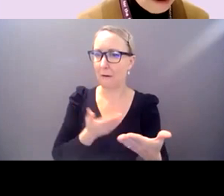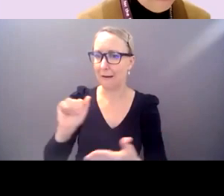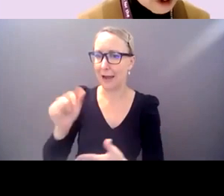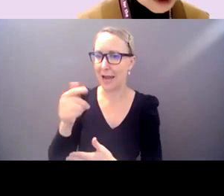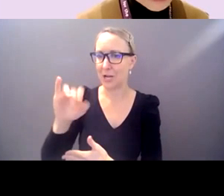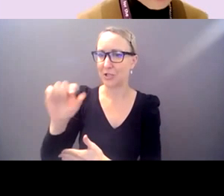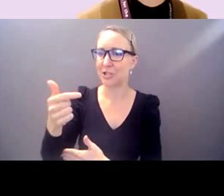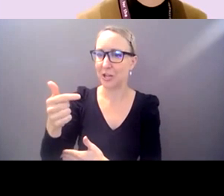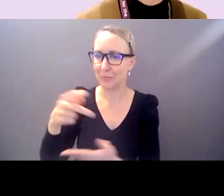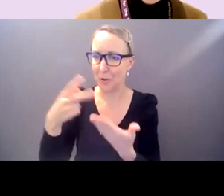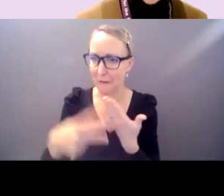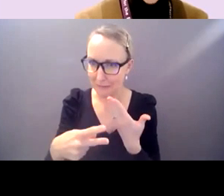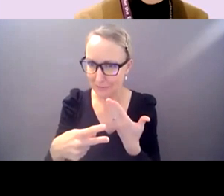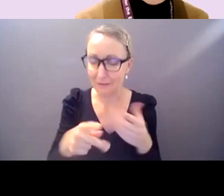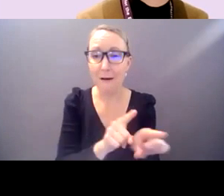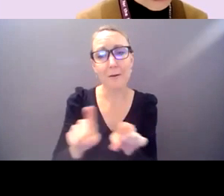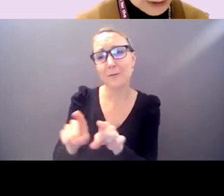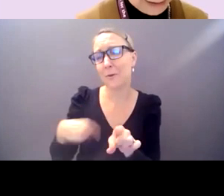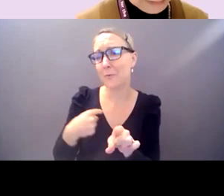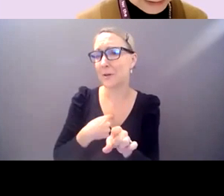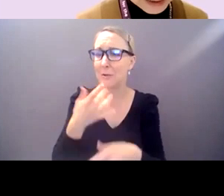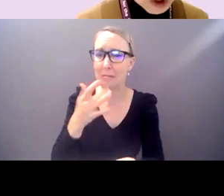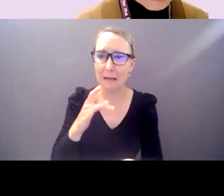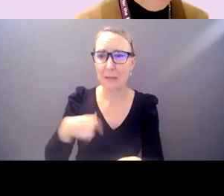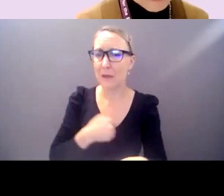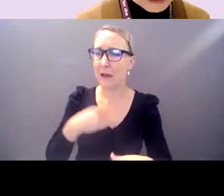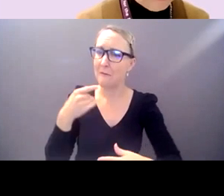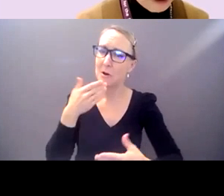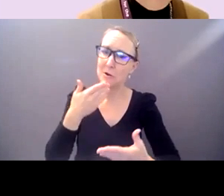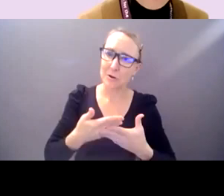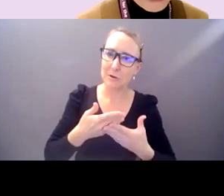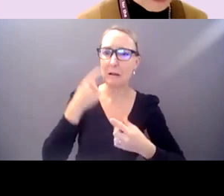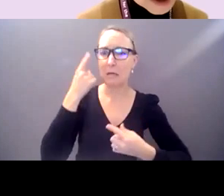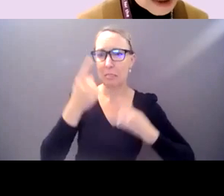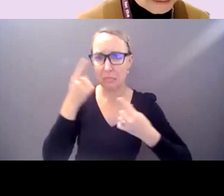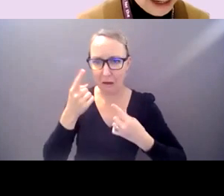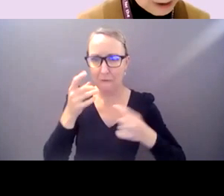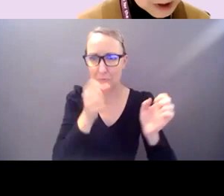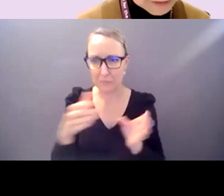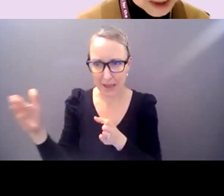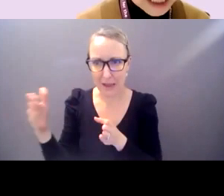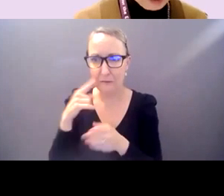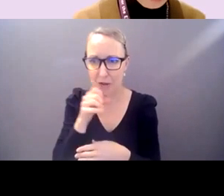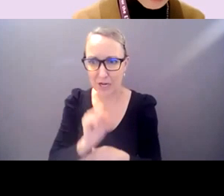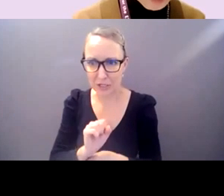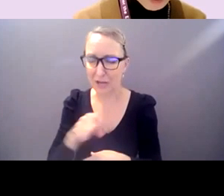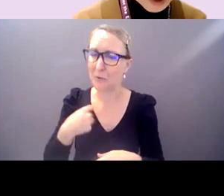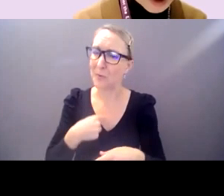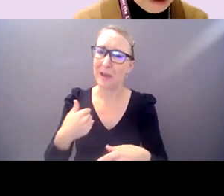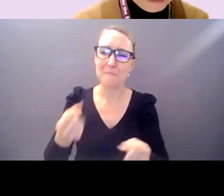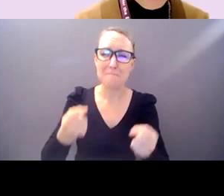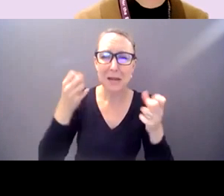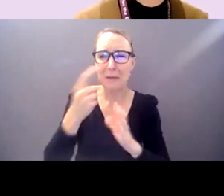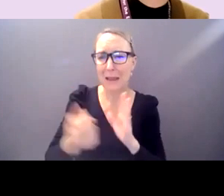also fortunate to have a thoughtful master plan in aging, informed by thousands of hours of stakeholders'